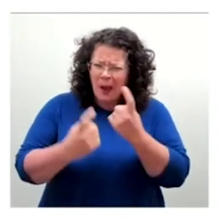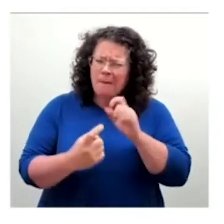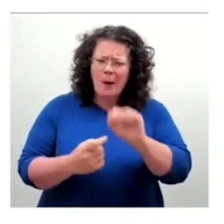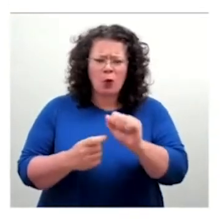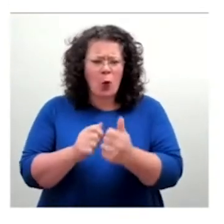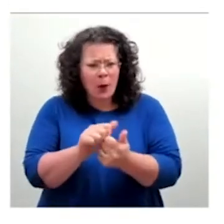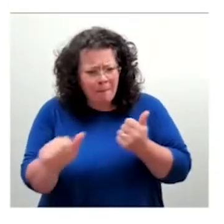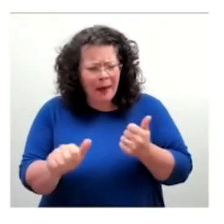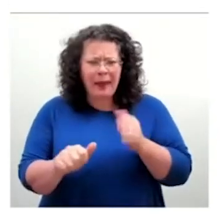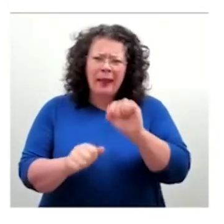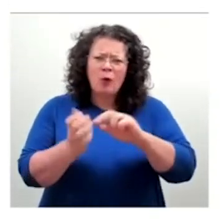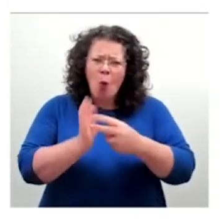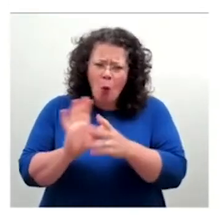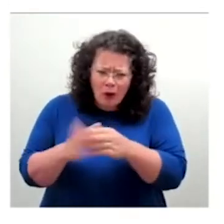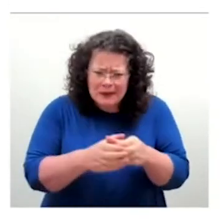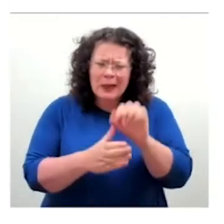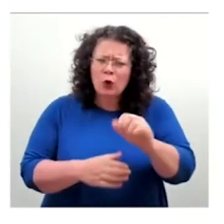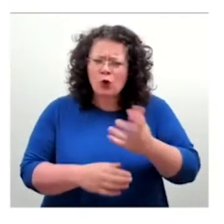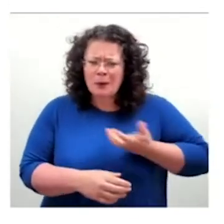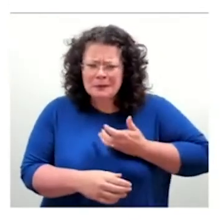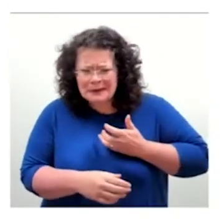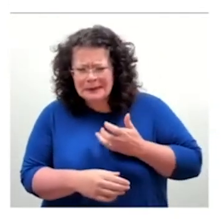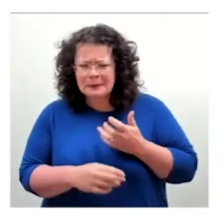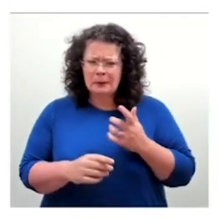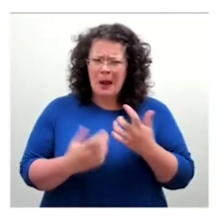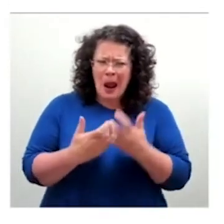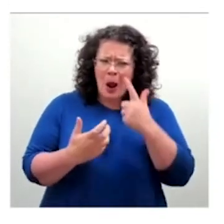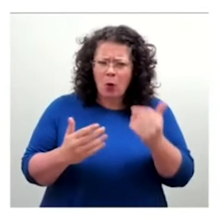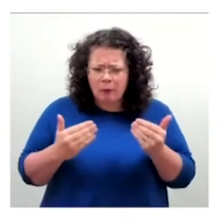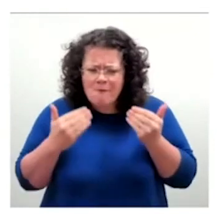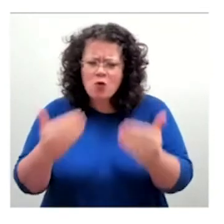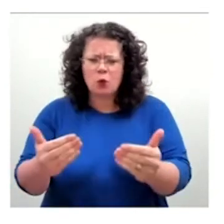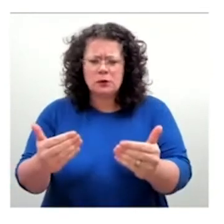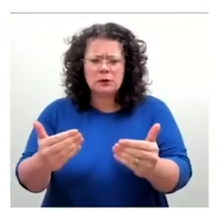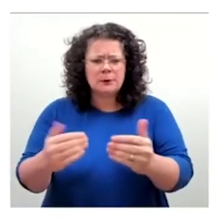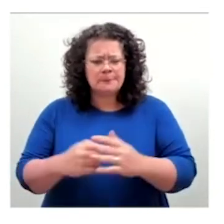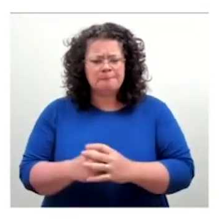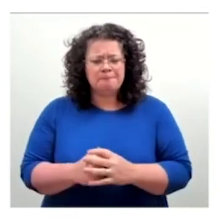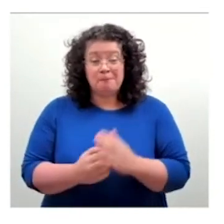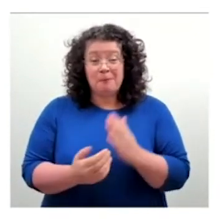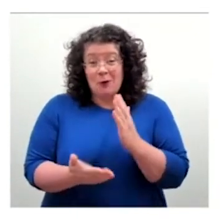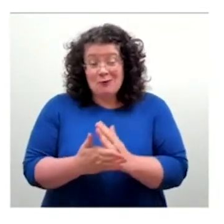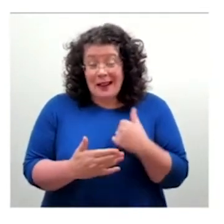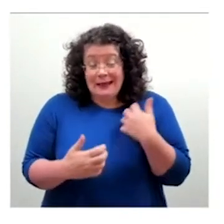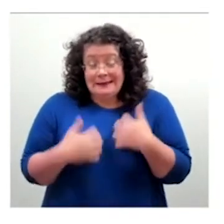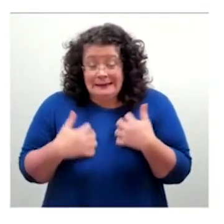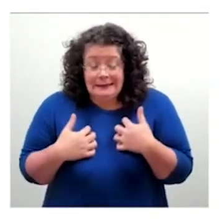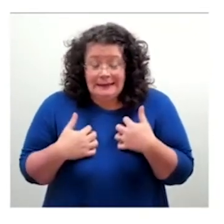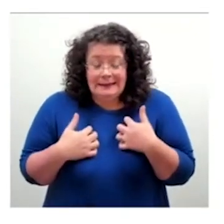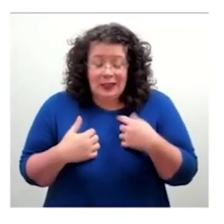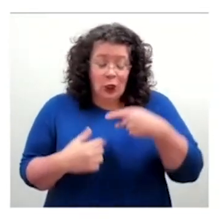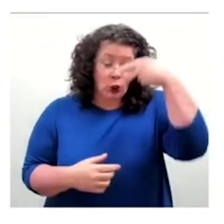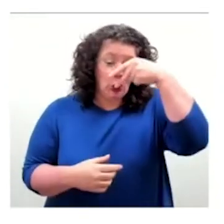And that continues to push on several frontiers, both the first party of what we do in our products like Windows, Office, and gorgeous